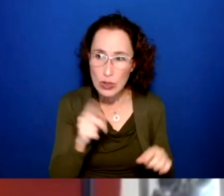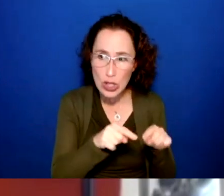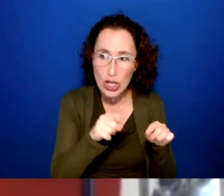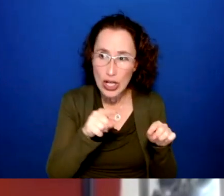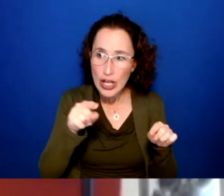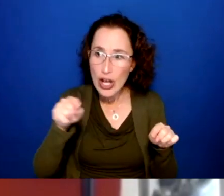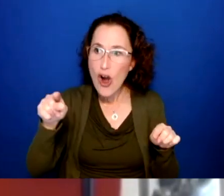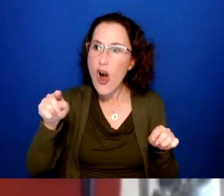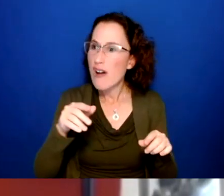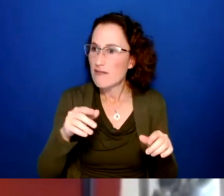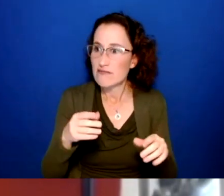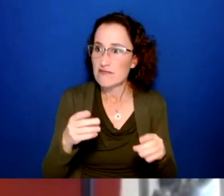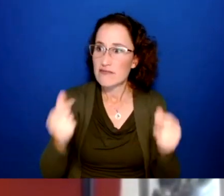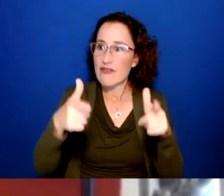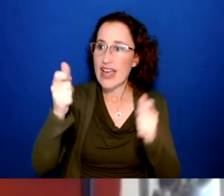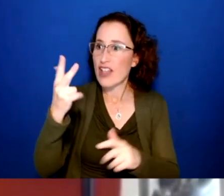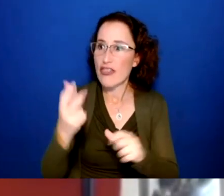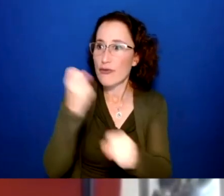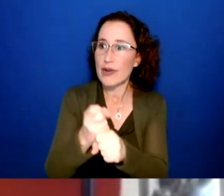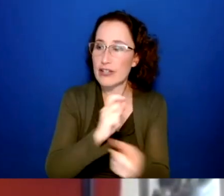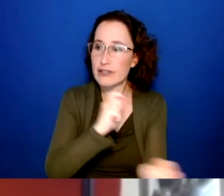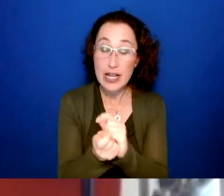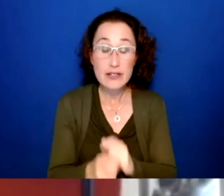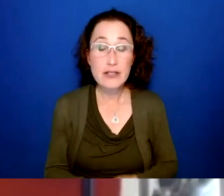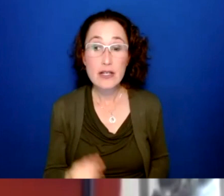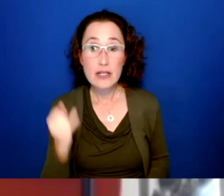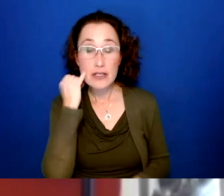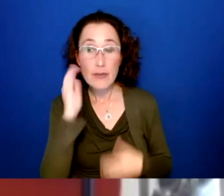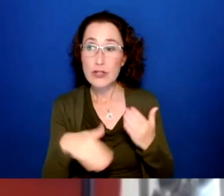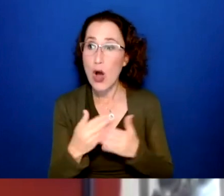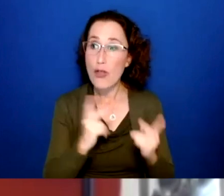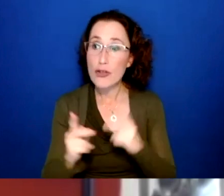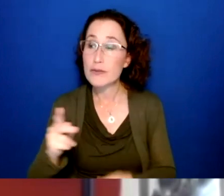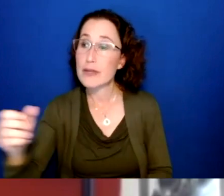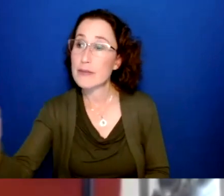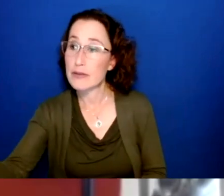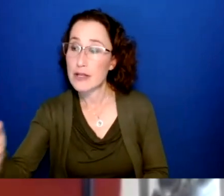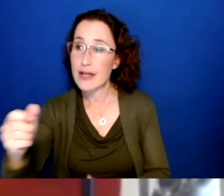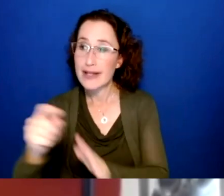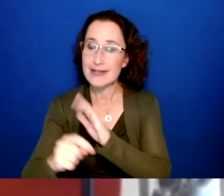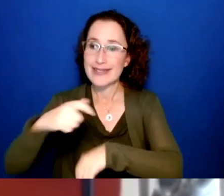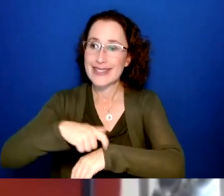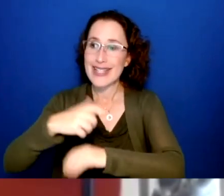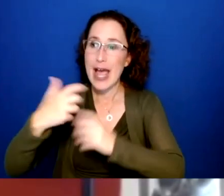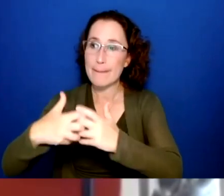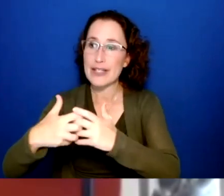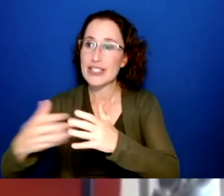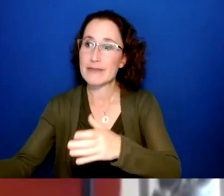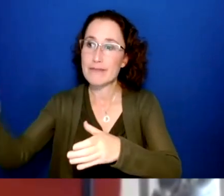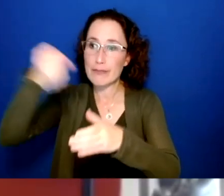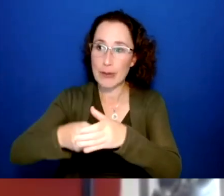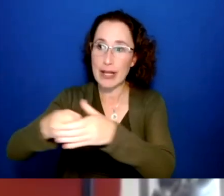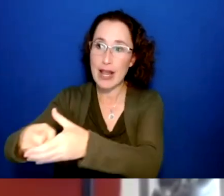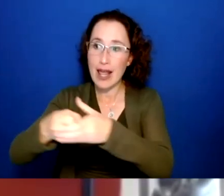And I couldn't help but think, what if you took all of those people and put them in a time machine and sent them back a decade? Like, would they argue with